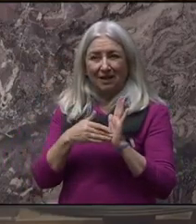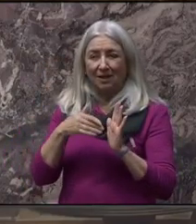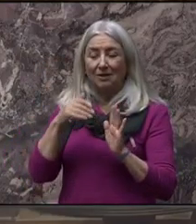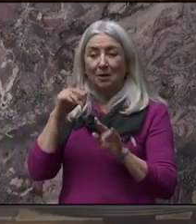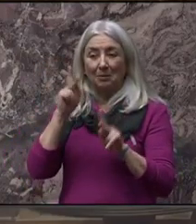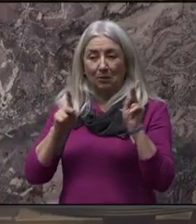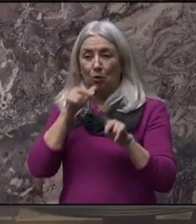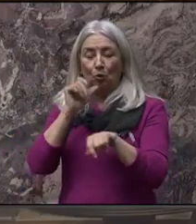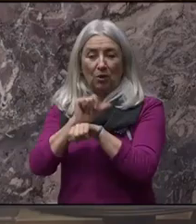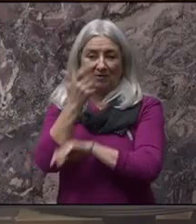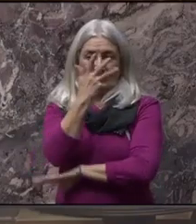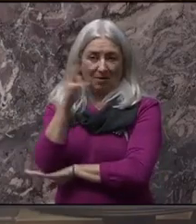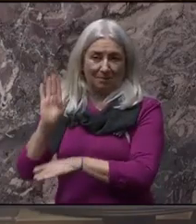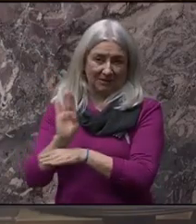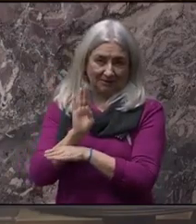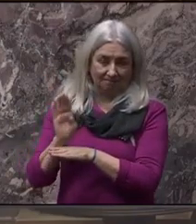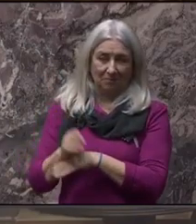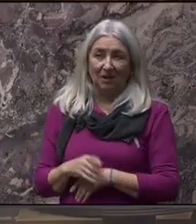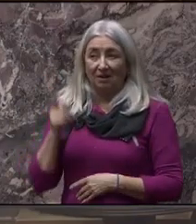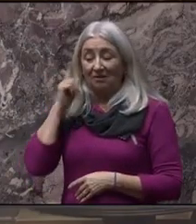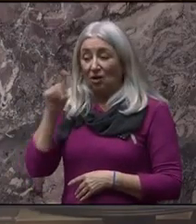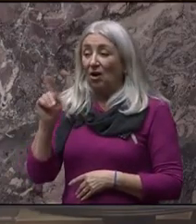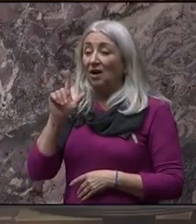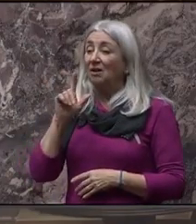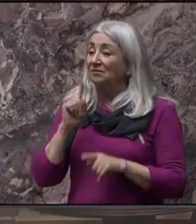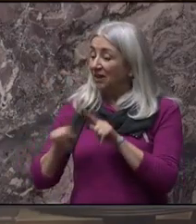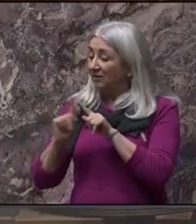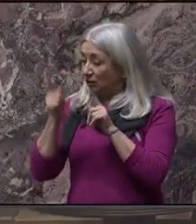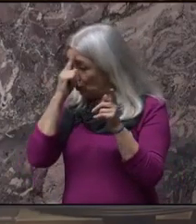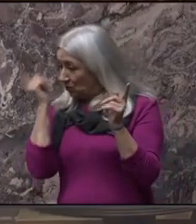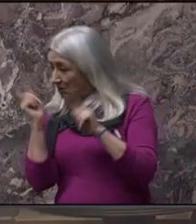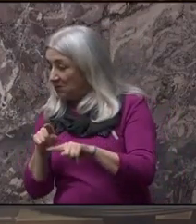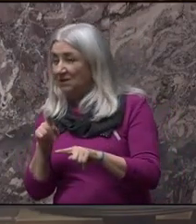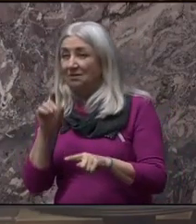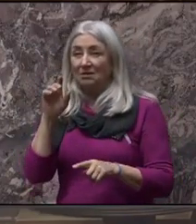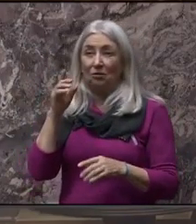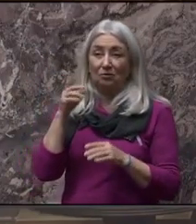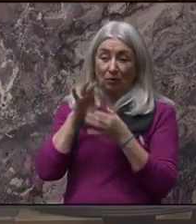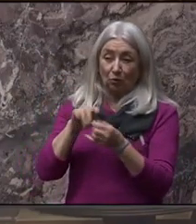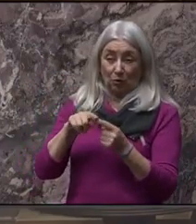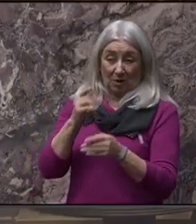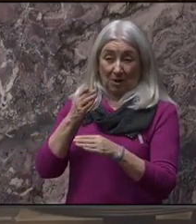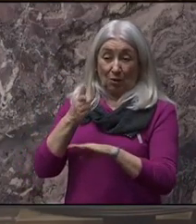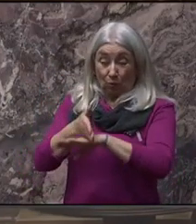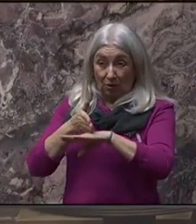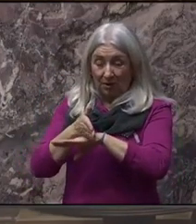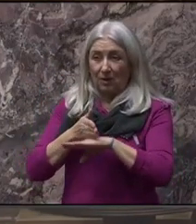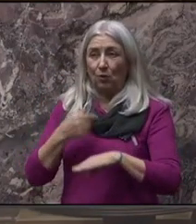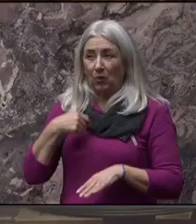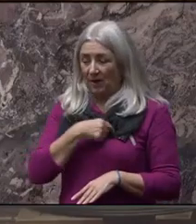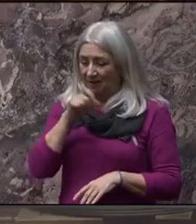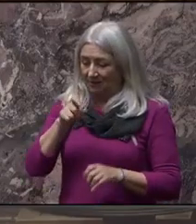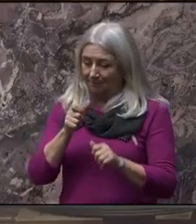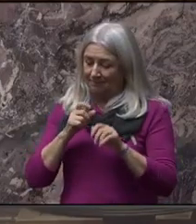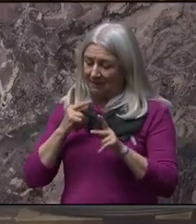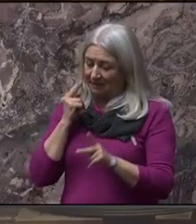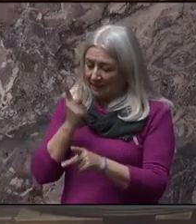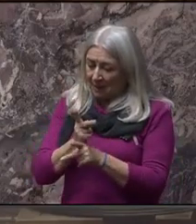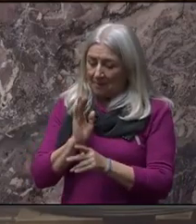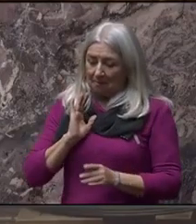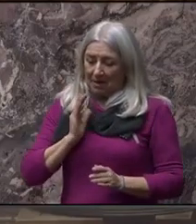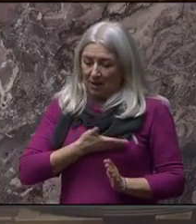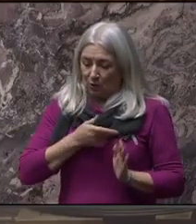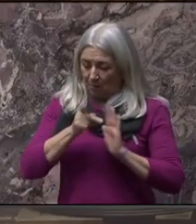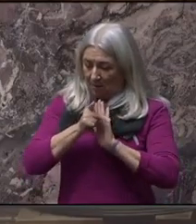On softwood lumber or any other matter, standing up for British Columbians requires standing upon principles